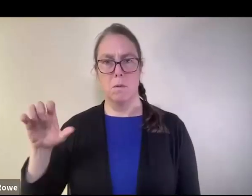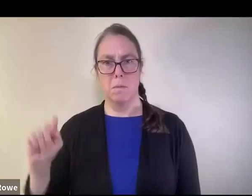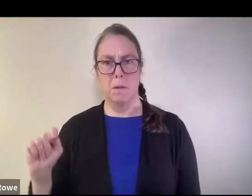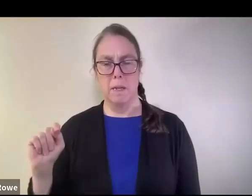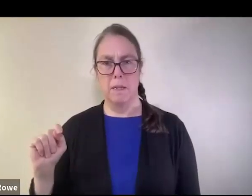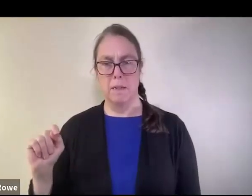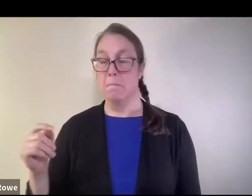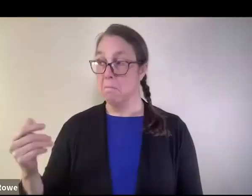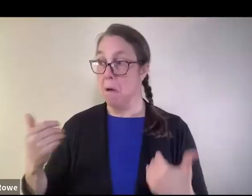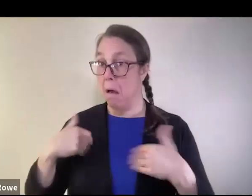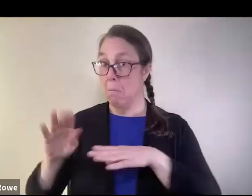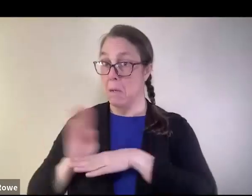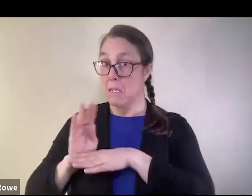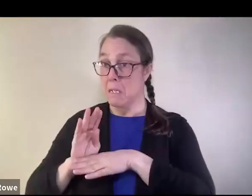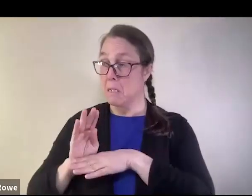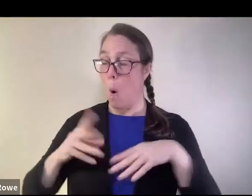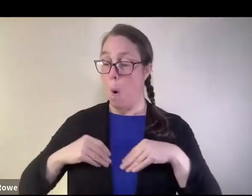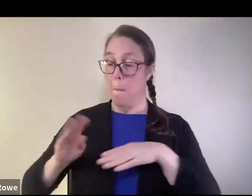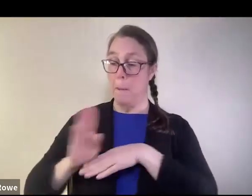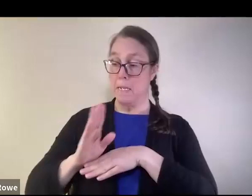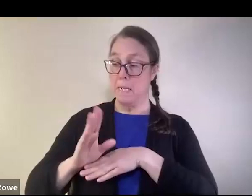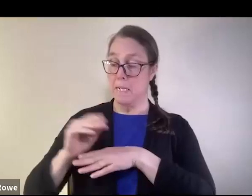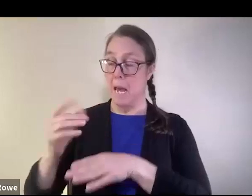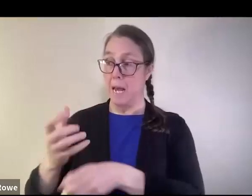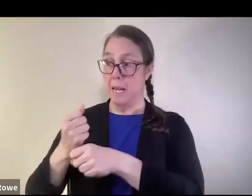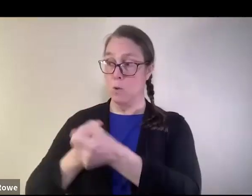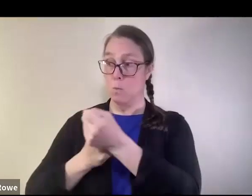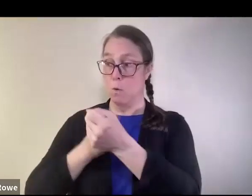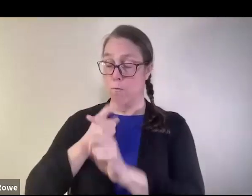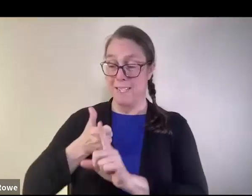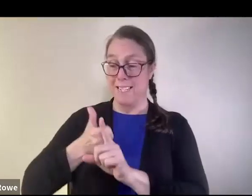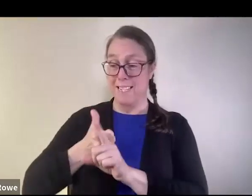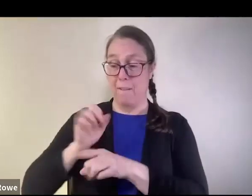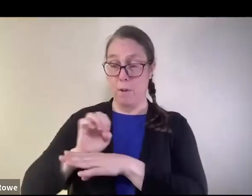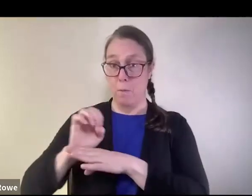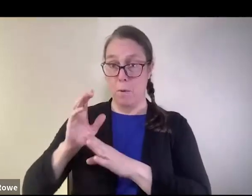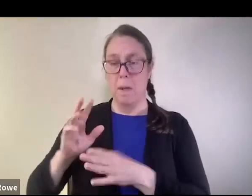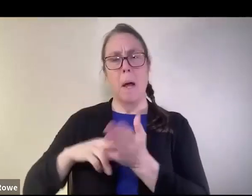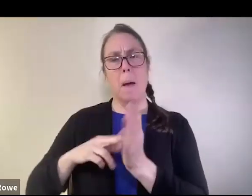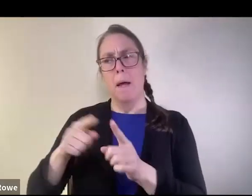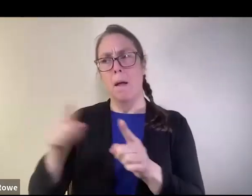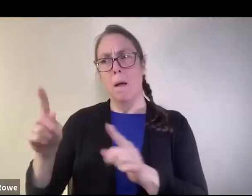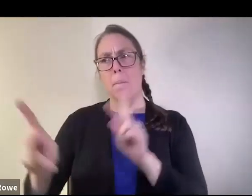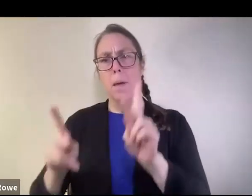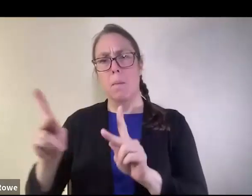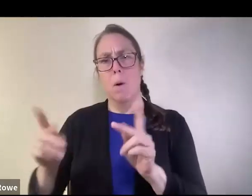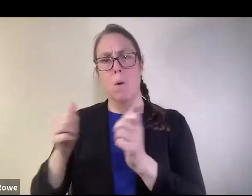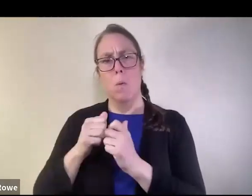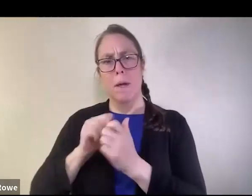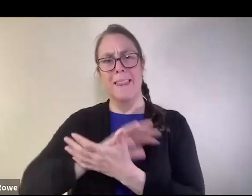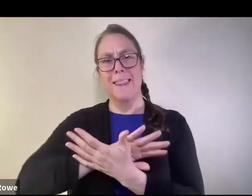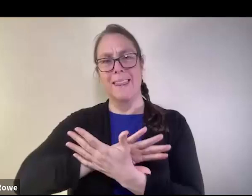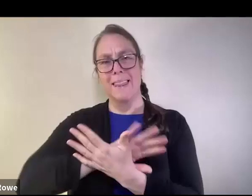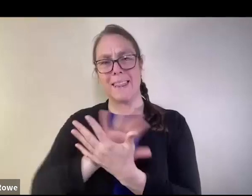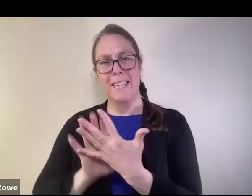a business and getting support for self-employment gives people with these